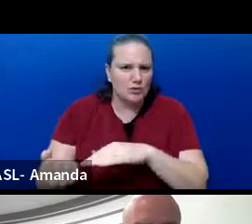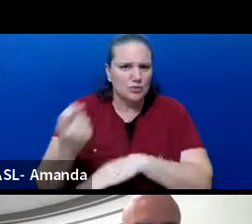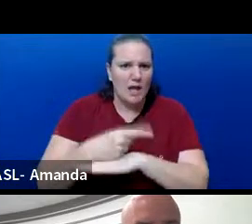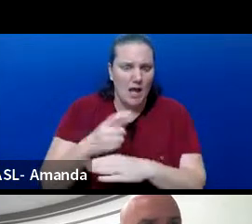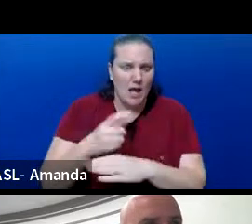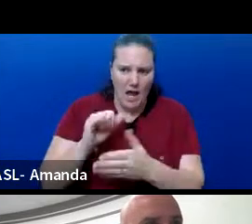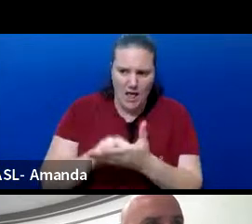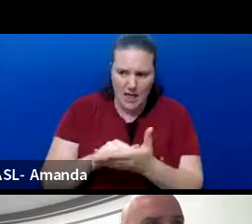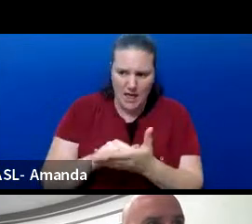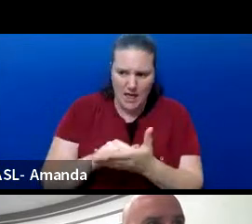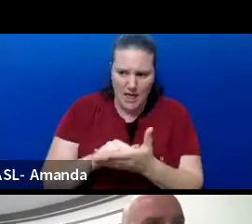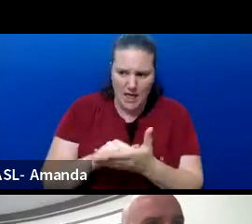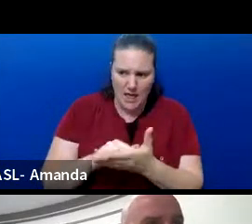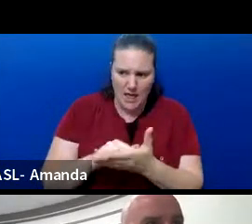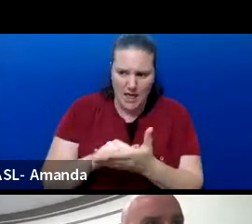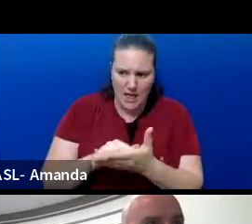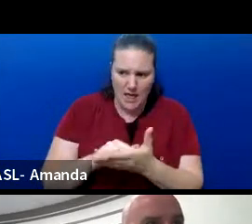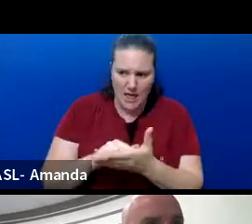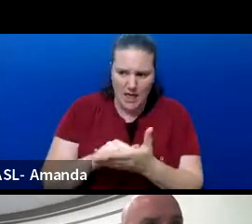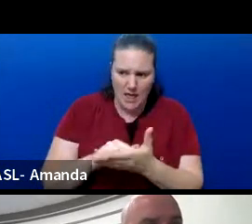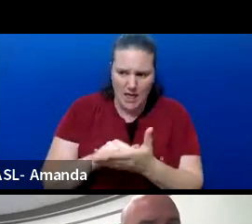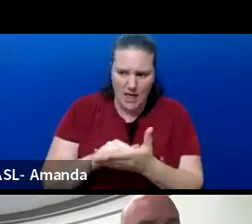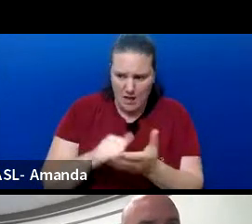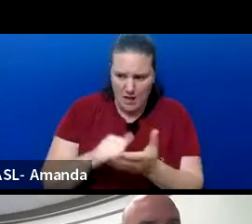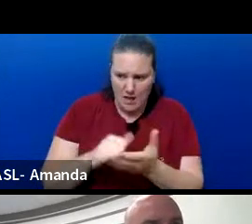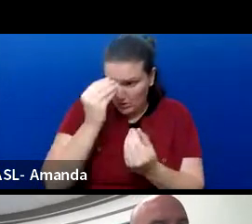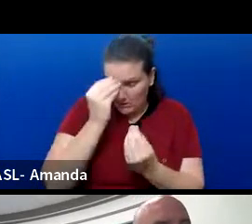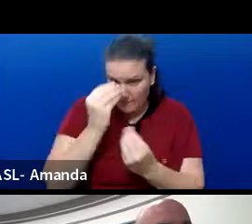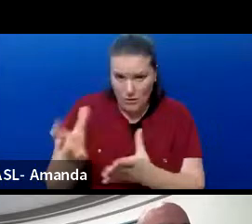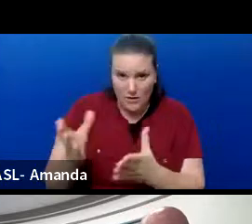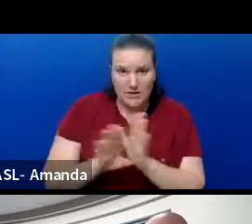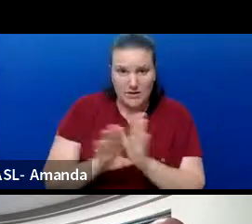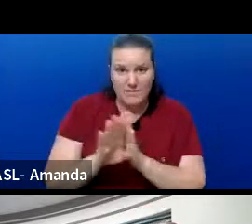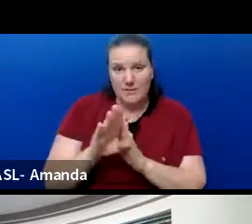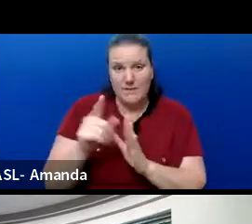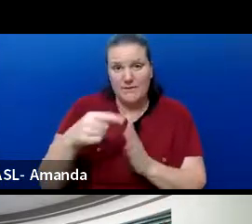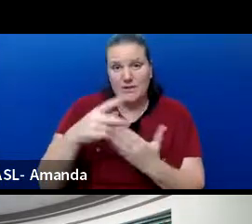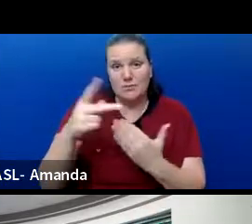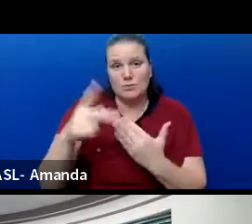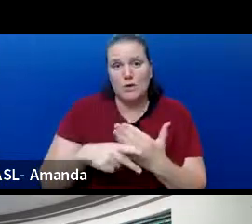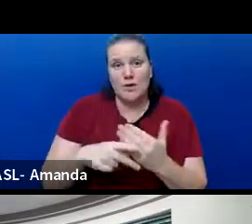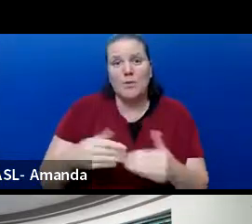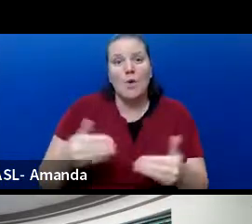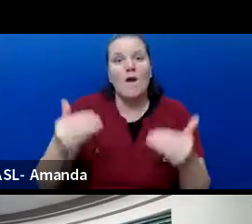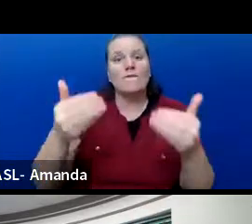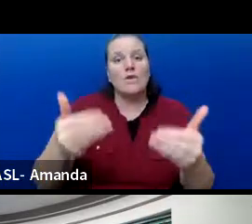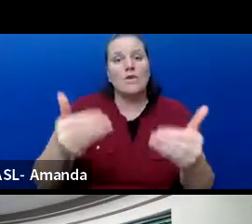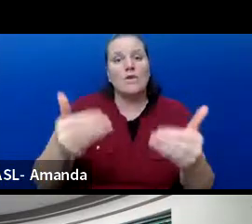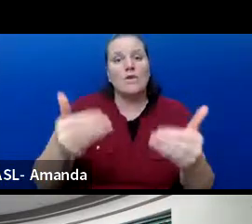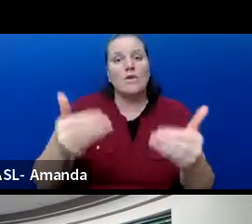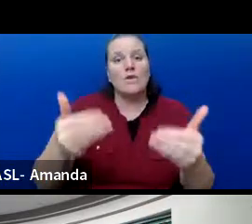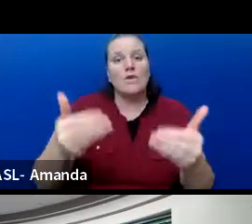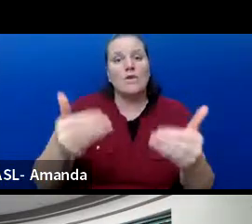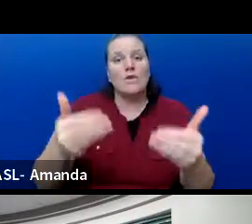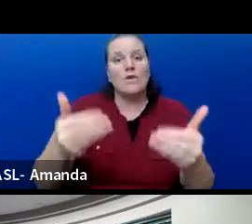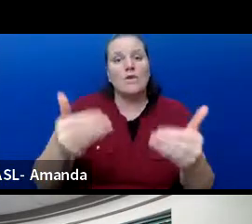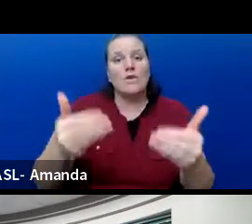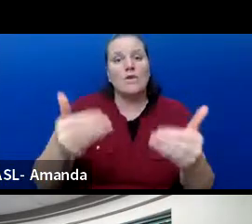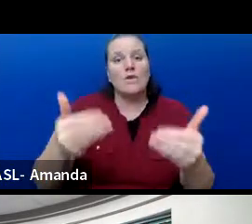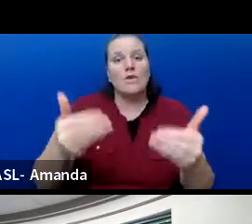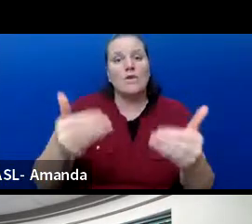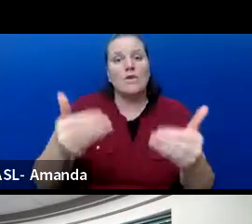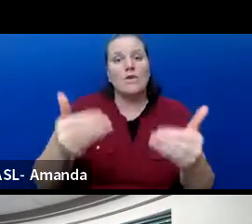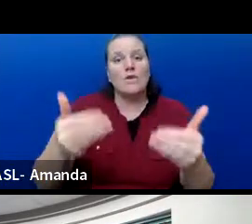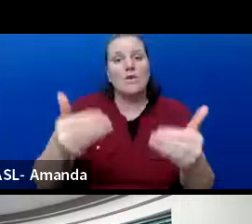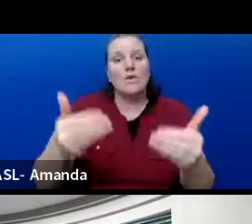programs going forward? Sure. Absolutely, Tom. It's a great question. We are working closely with